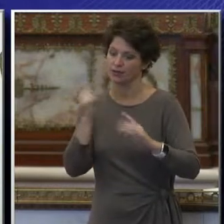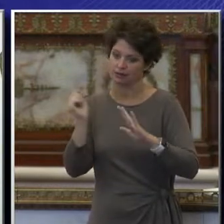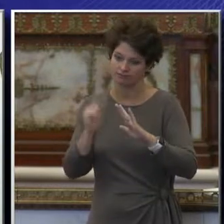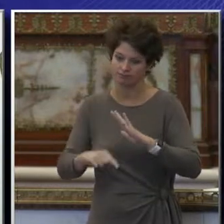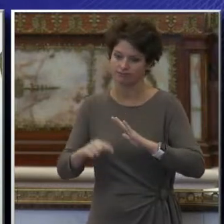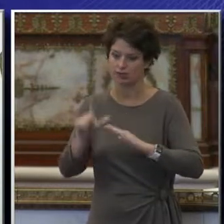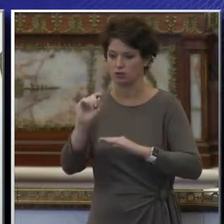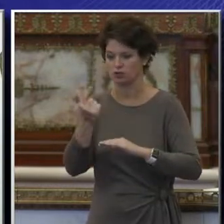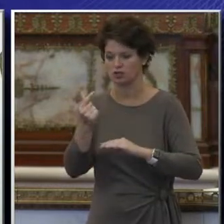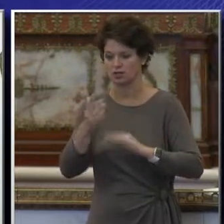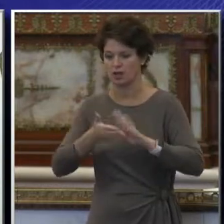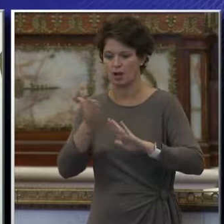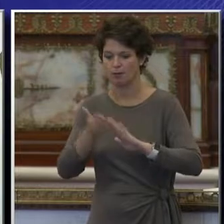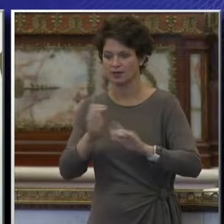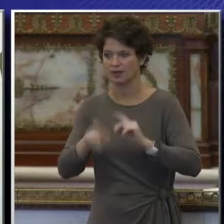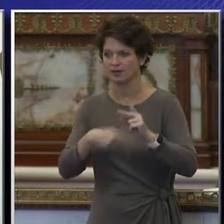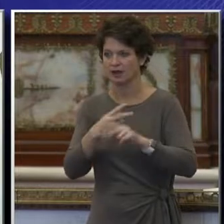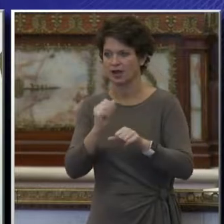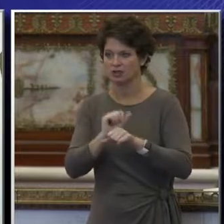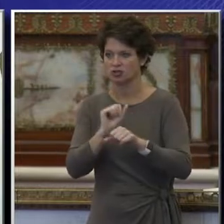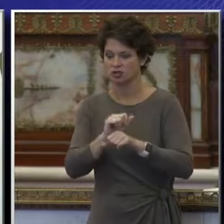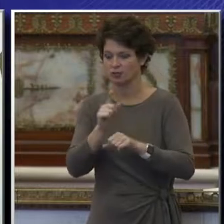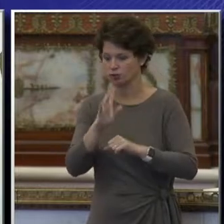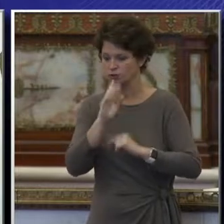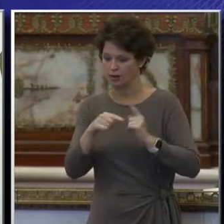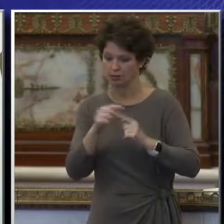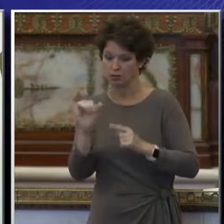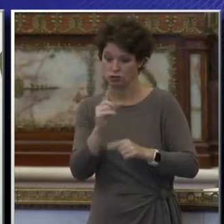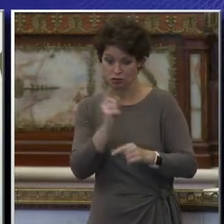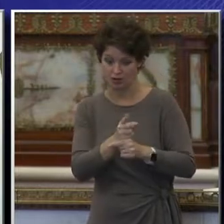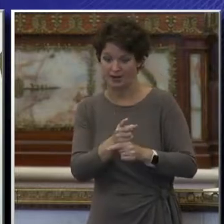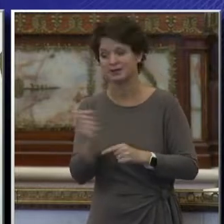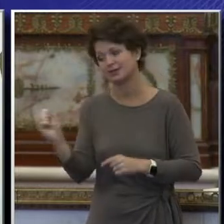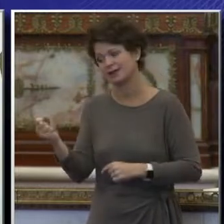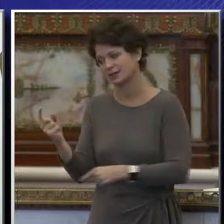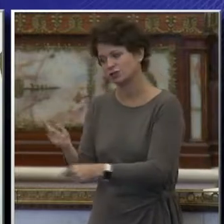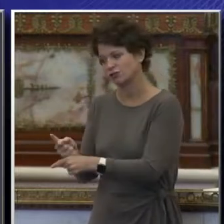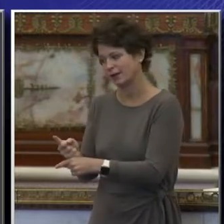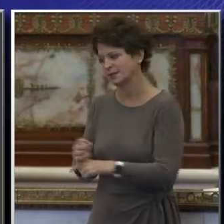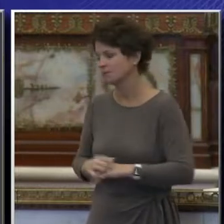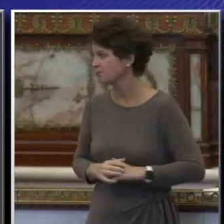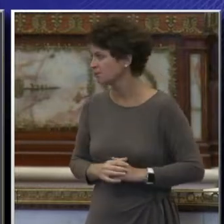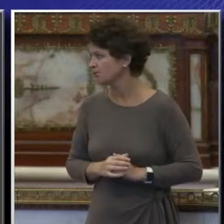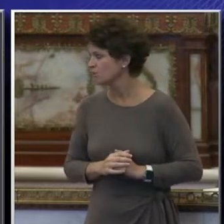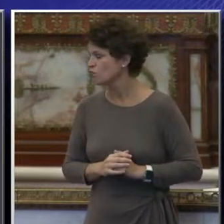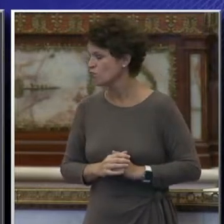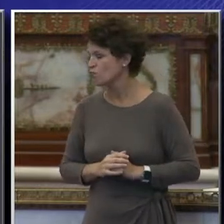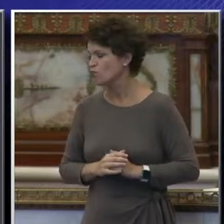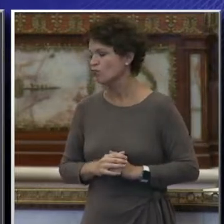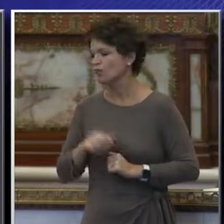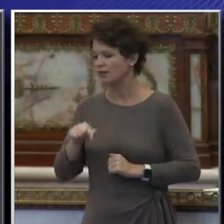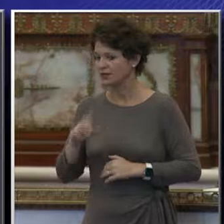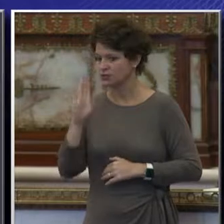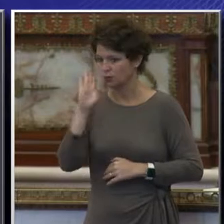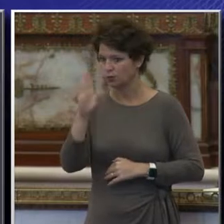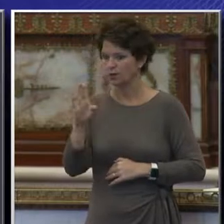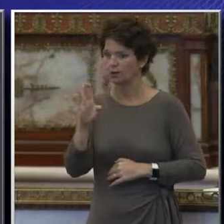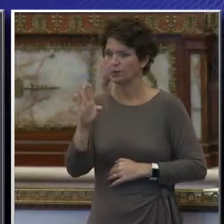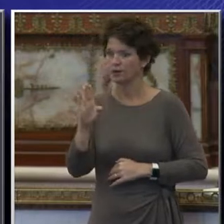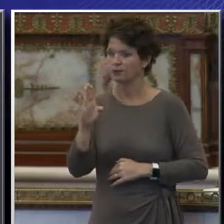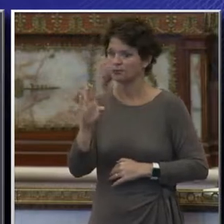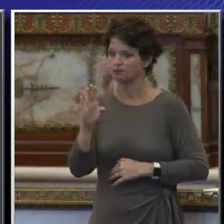would assume that those are some of the types of jobs you're talking about. Yes, that's correct. That's correct. And this will be very